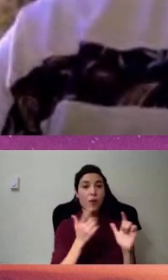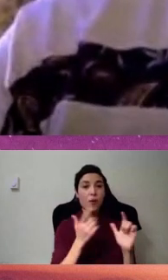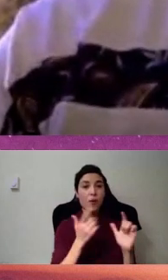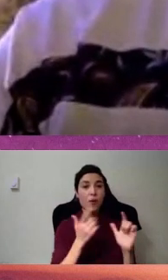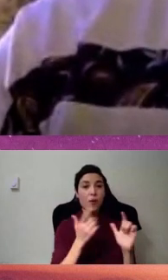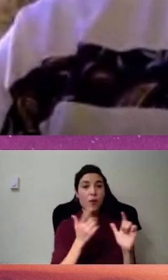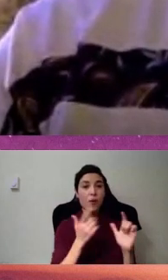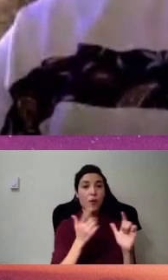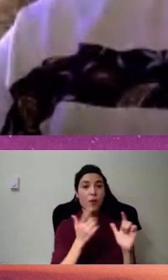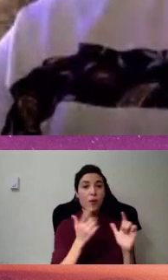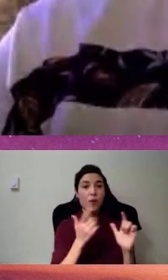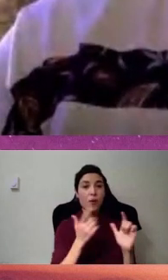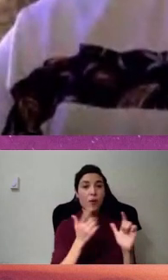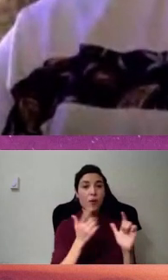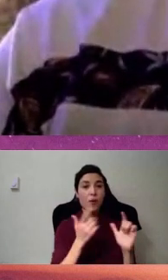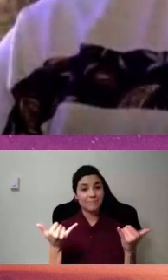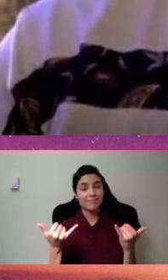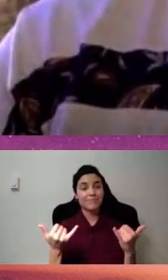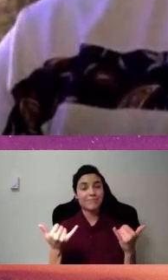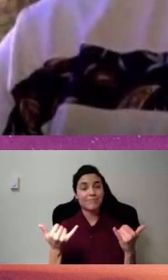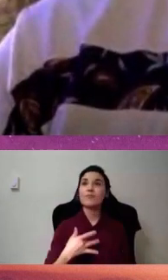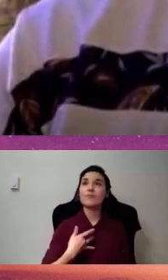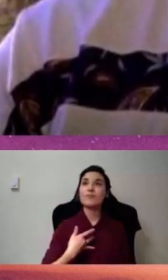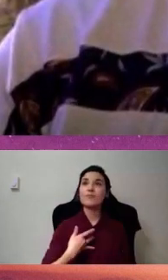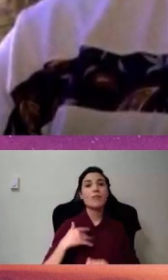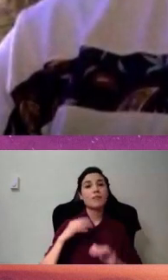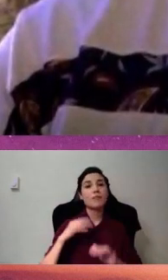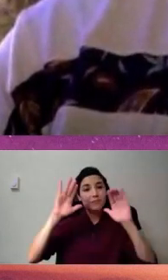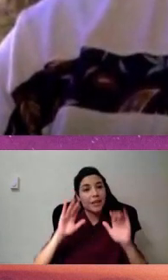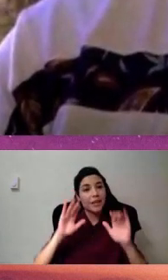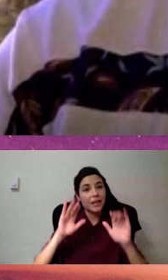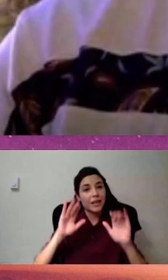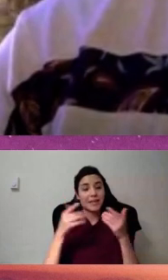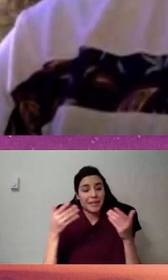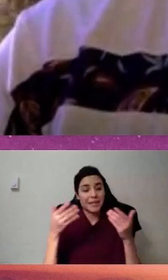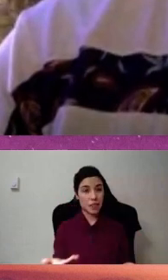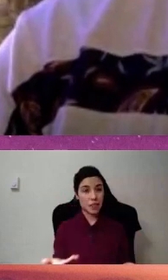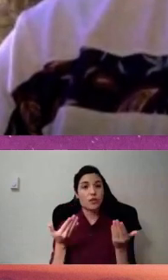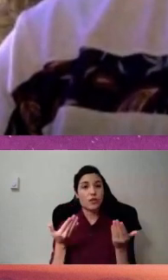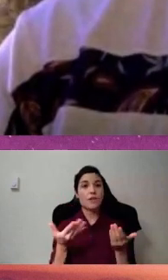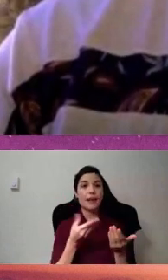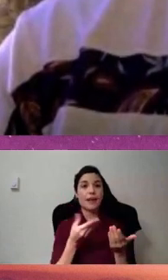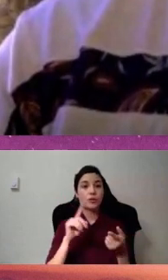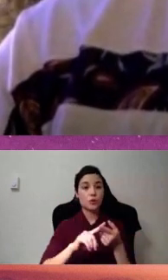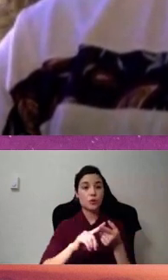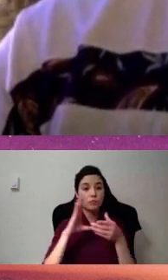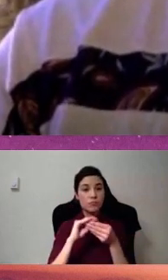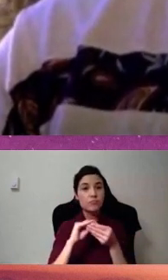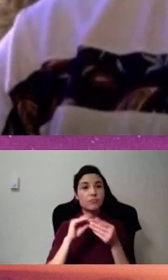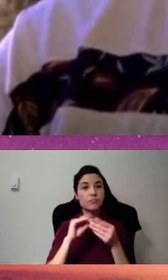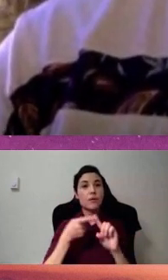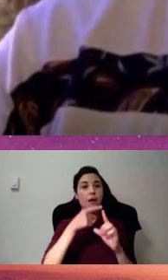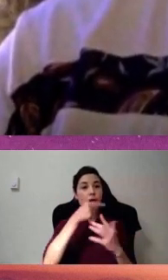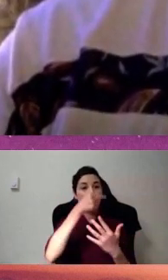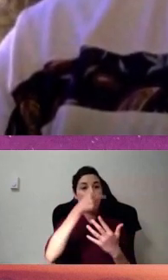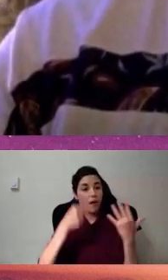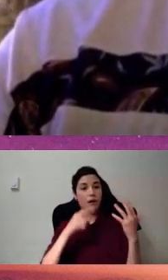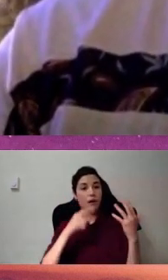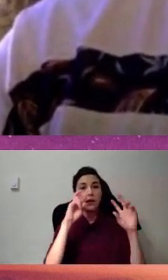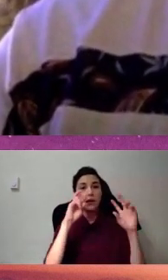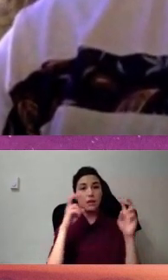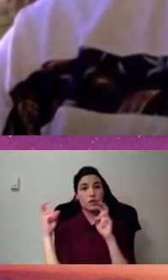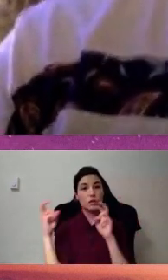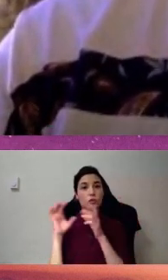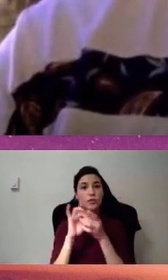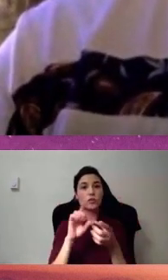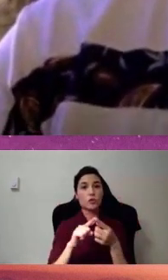It's, so good to be here and speak on these issues of decolonialism that we're approaching and facing in